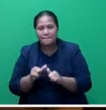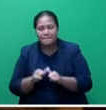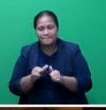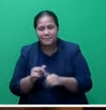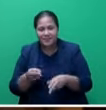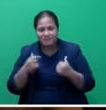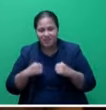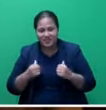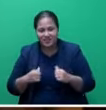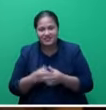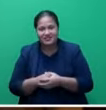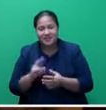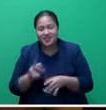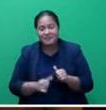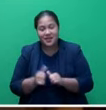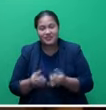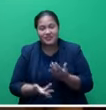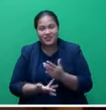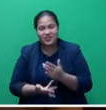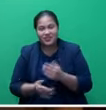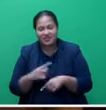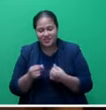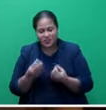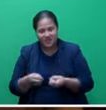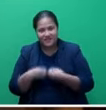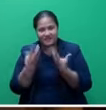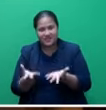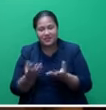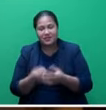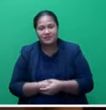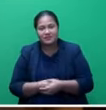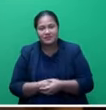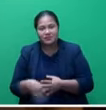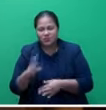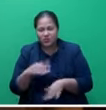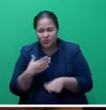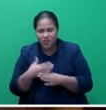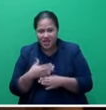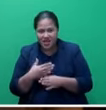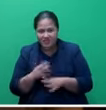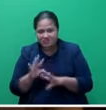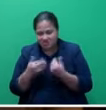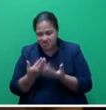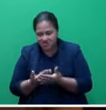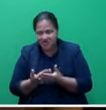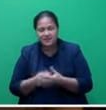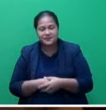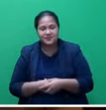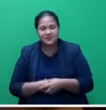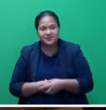the transfer of the best technology we have available. With all these efforts taken together,